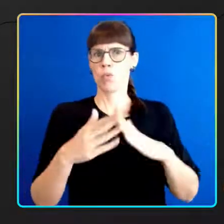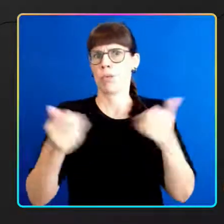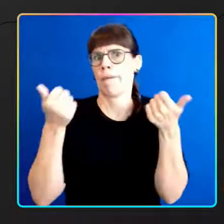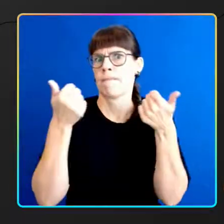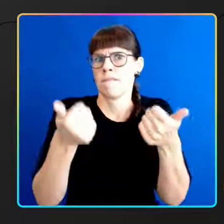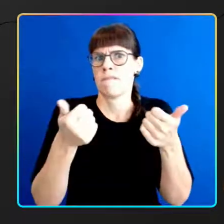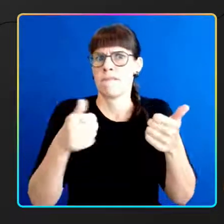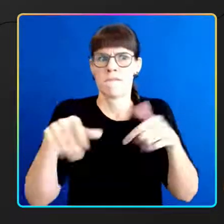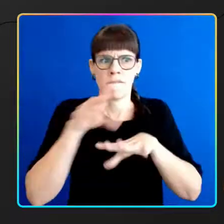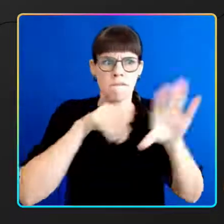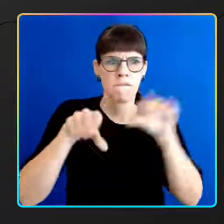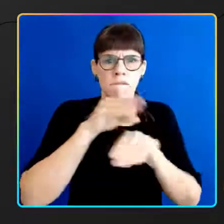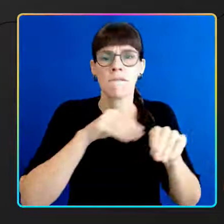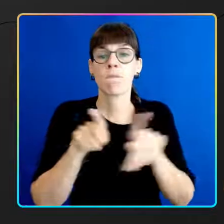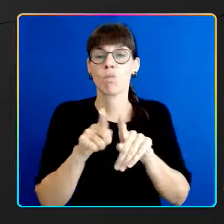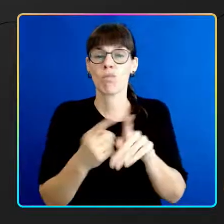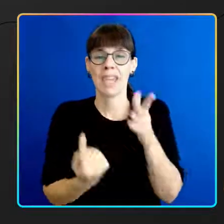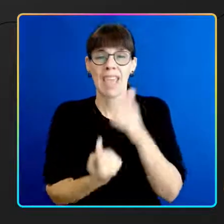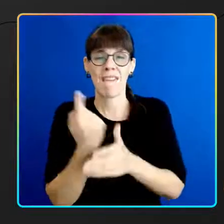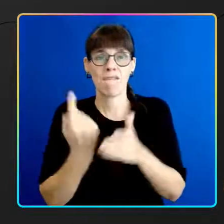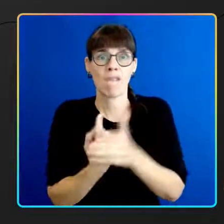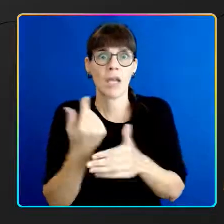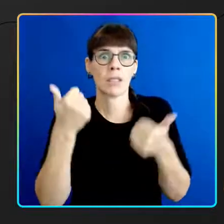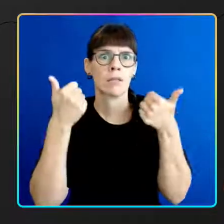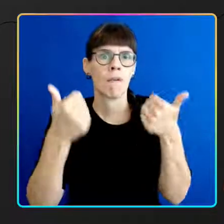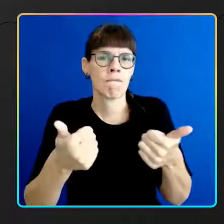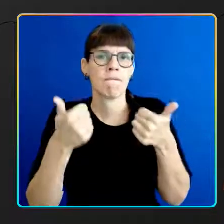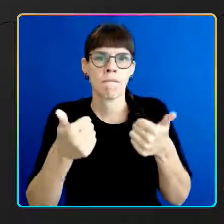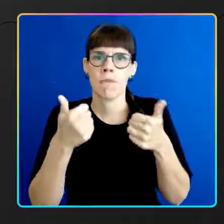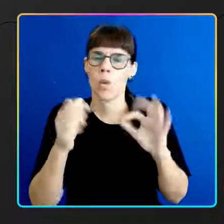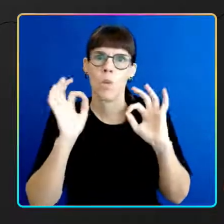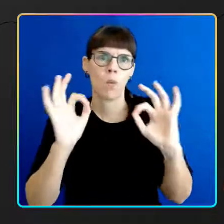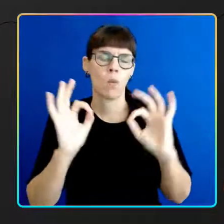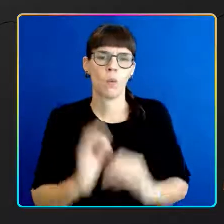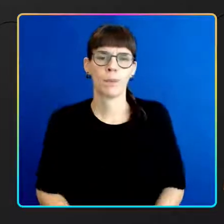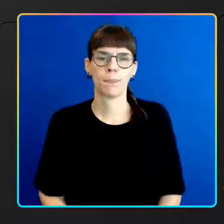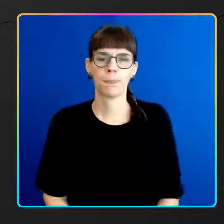the amazing events that happen through that.